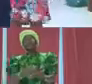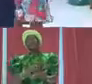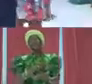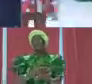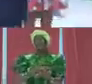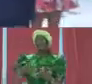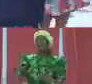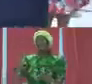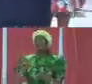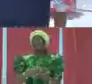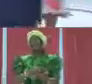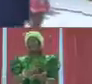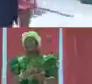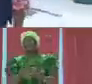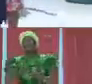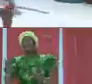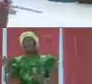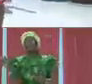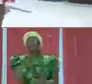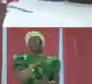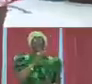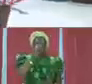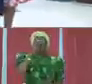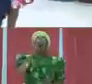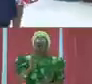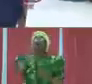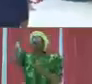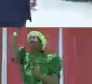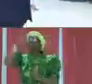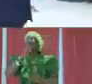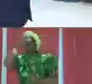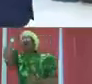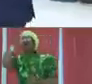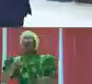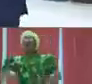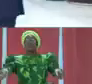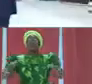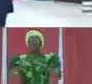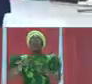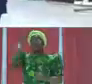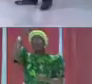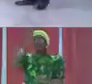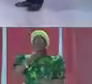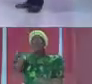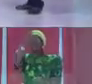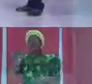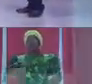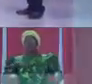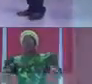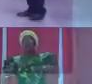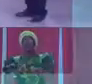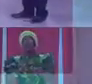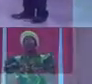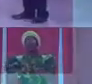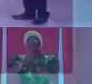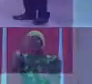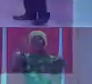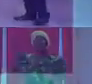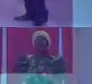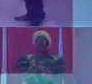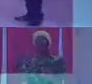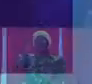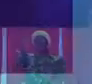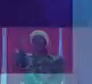glorified. You are worthy, oh Lord, you are worthy. You are worthy to be